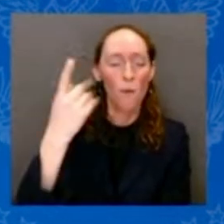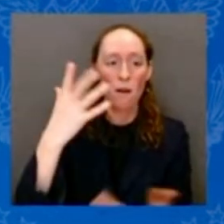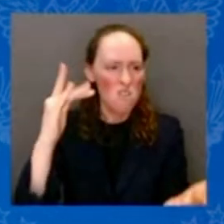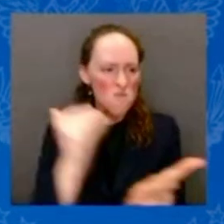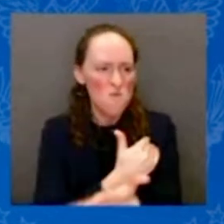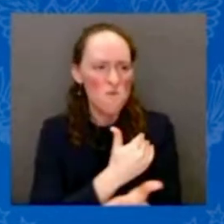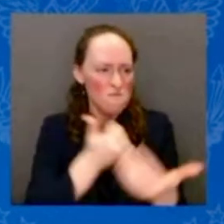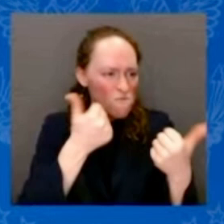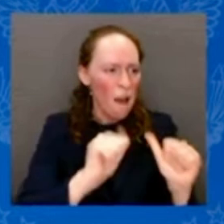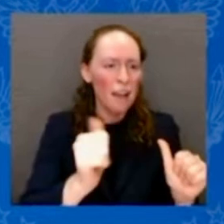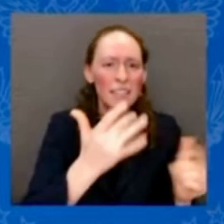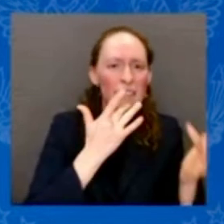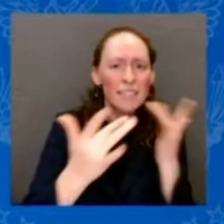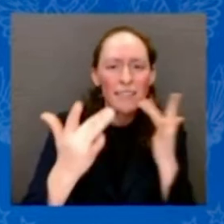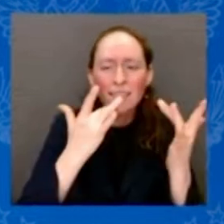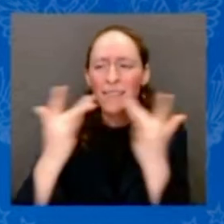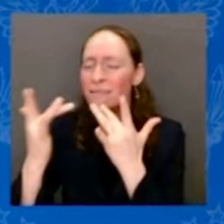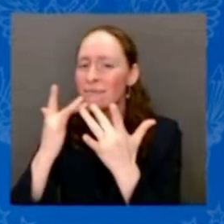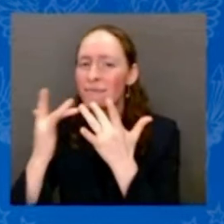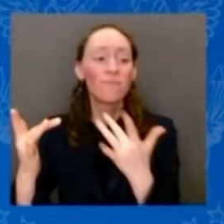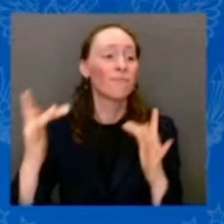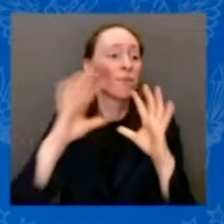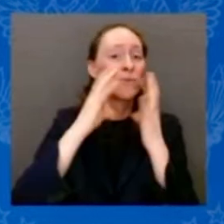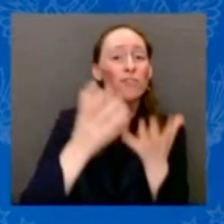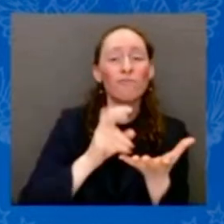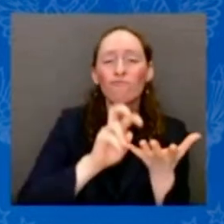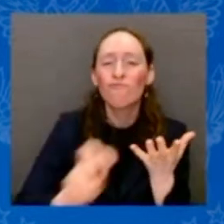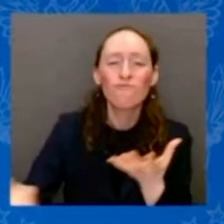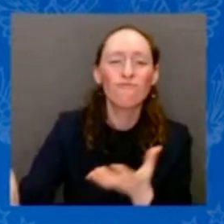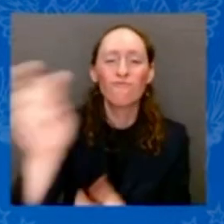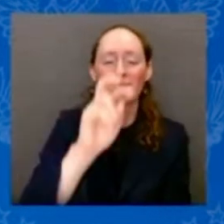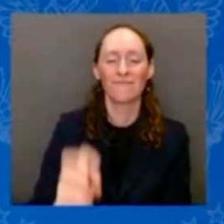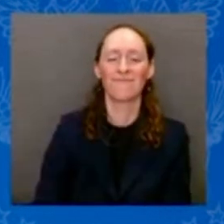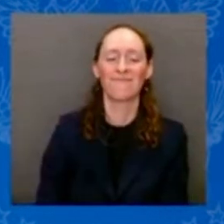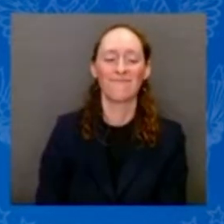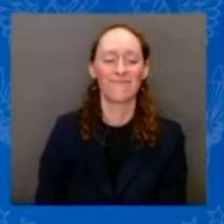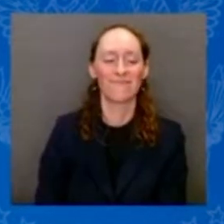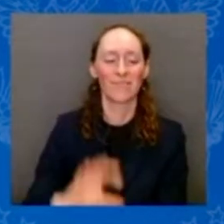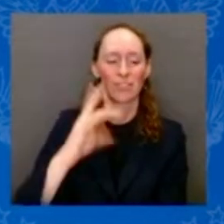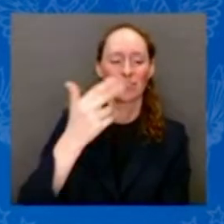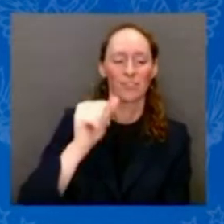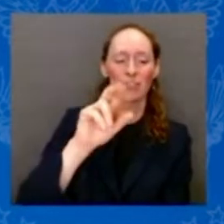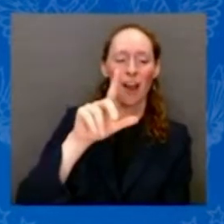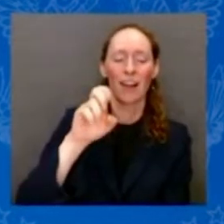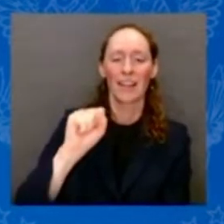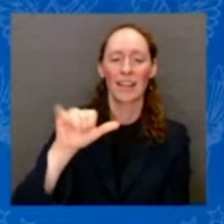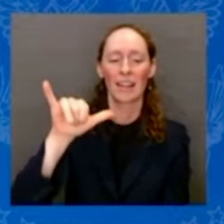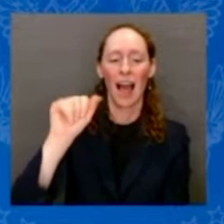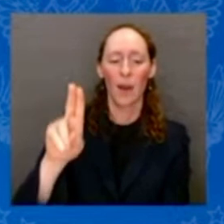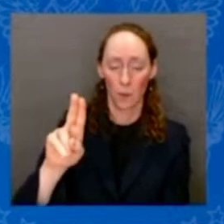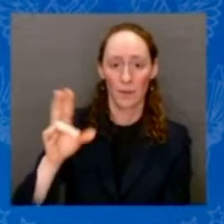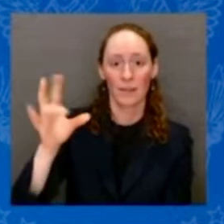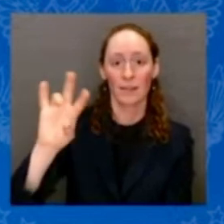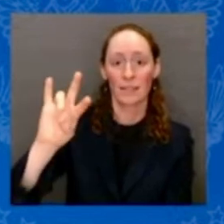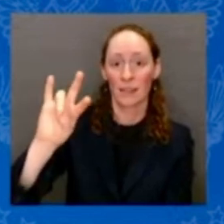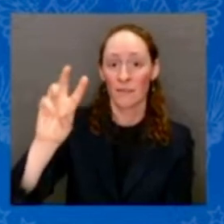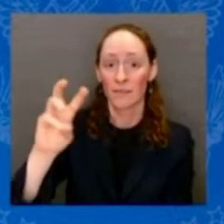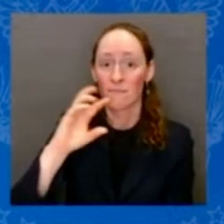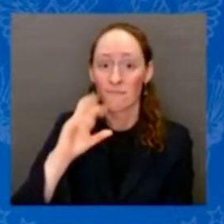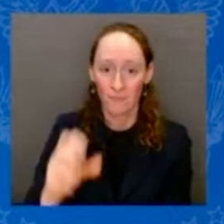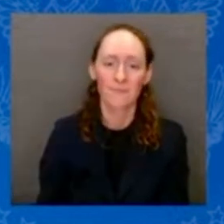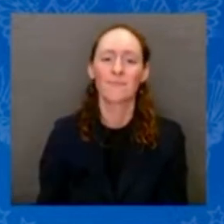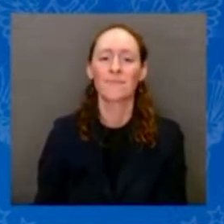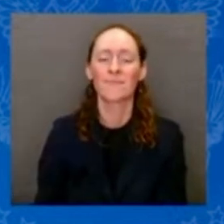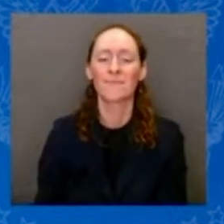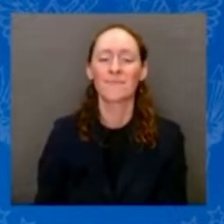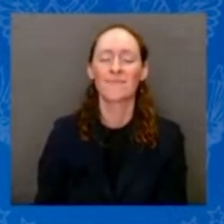Charles Zhao, 76, grateful, reflective, believed in living to the life to the fullest. He constantly